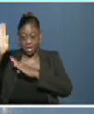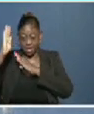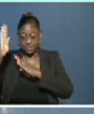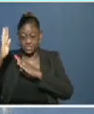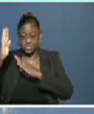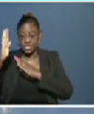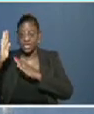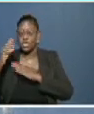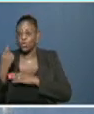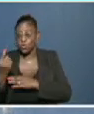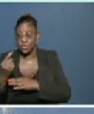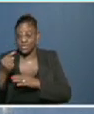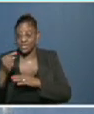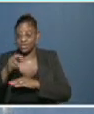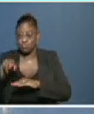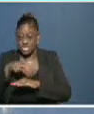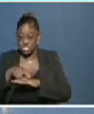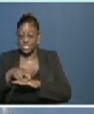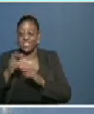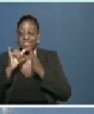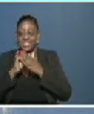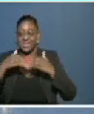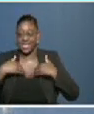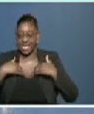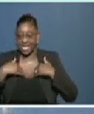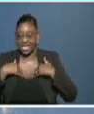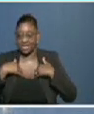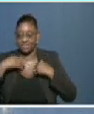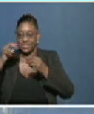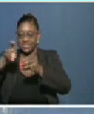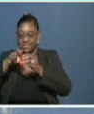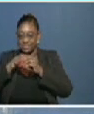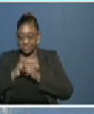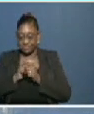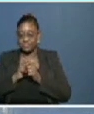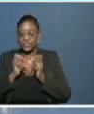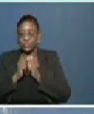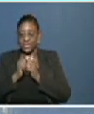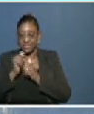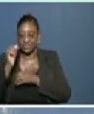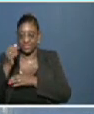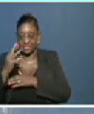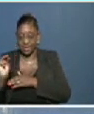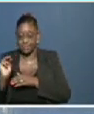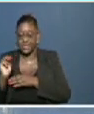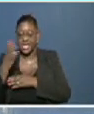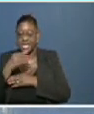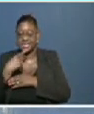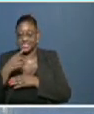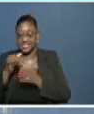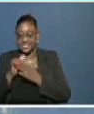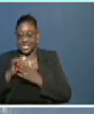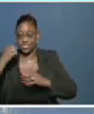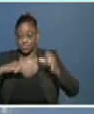holds membership, and 200 individuals will be a part of the international group that comes in for the event. In the meantime, Dundas Center for